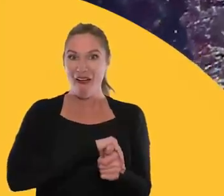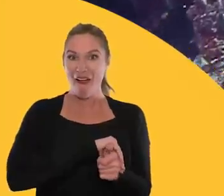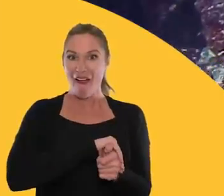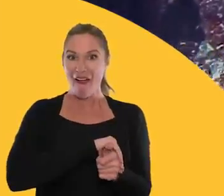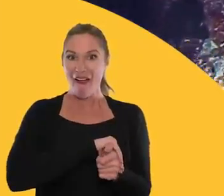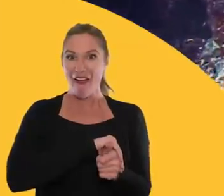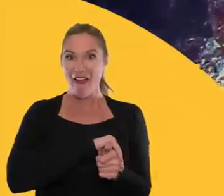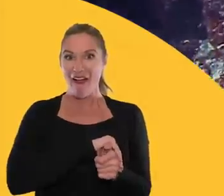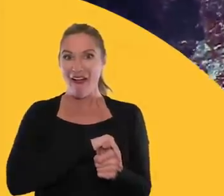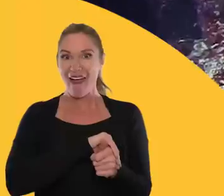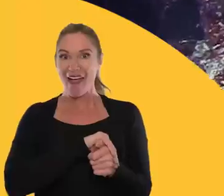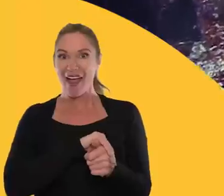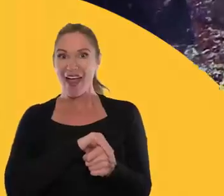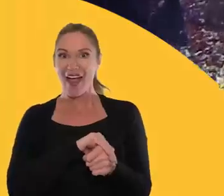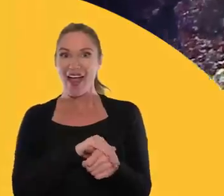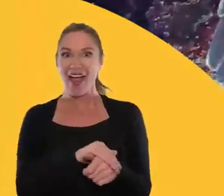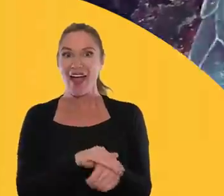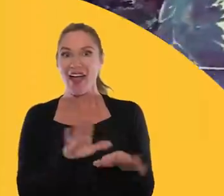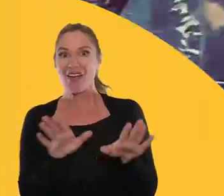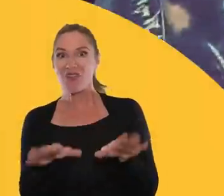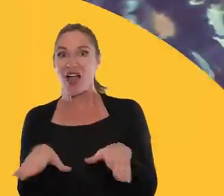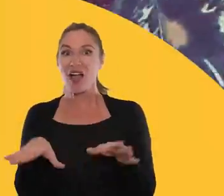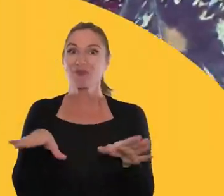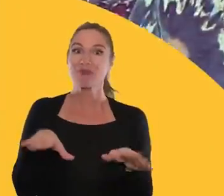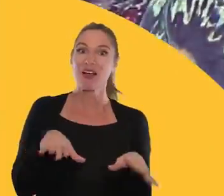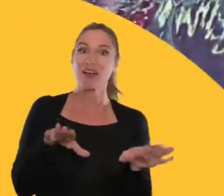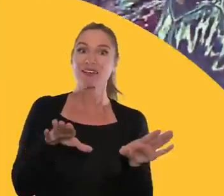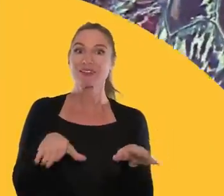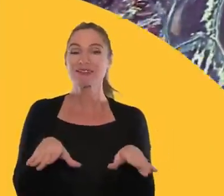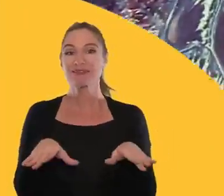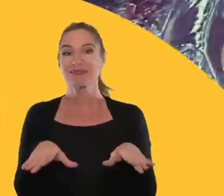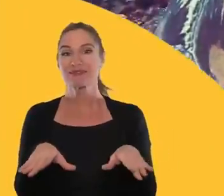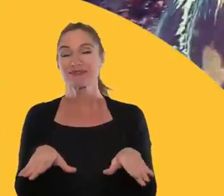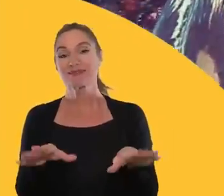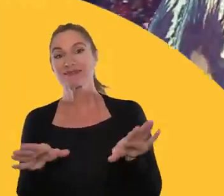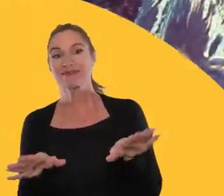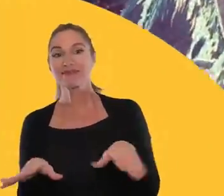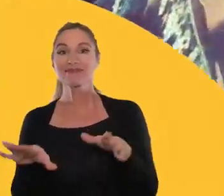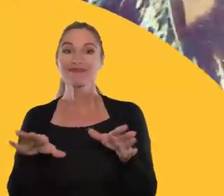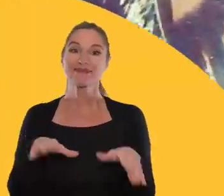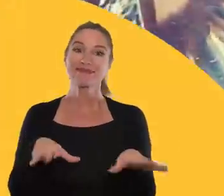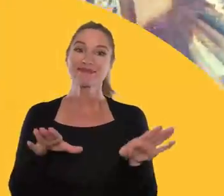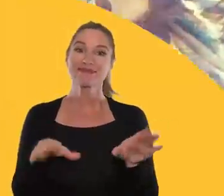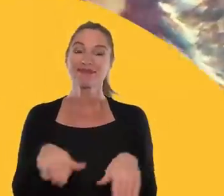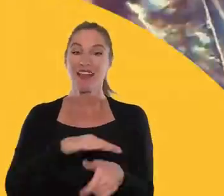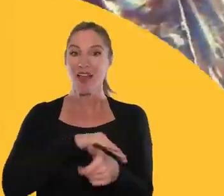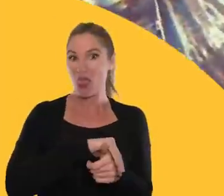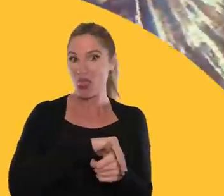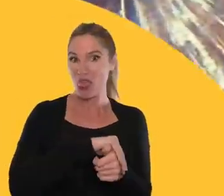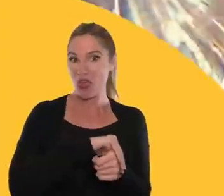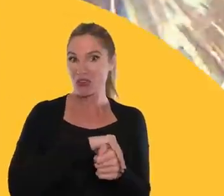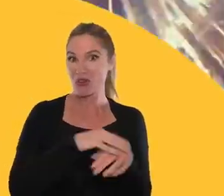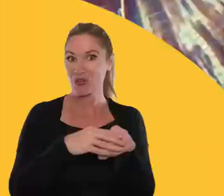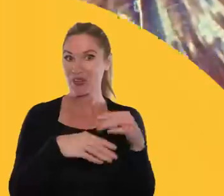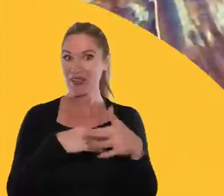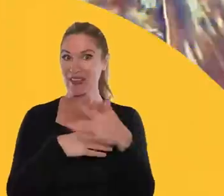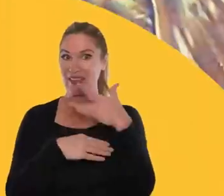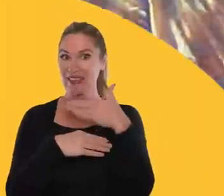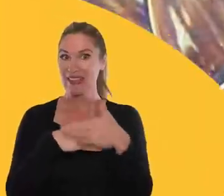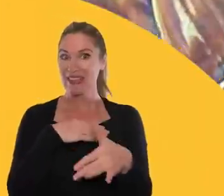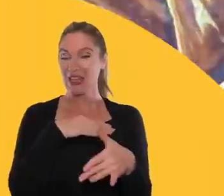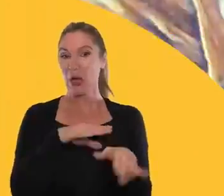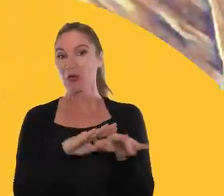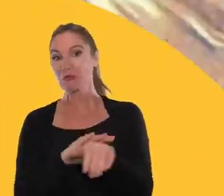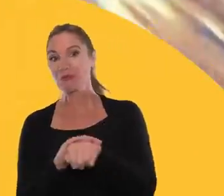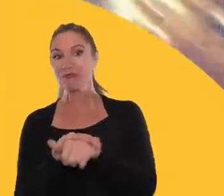turtle in the sea goes clack, clack, clack, clack, clack, clack, clack, clack, clack. The turtle in the